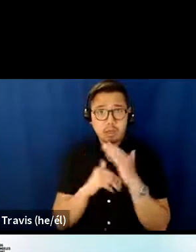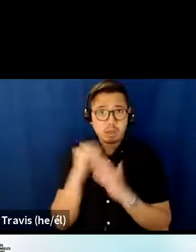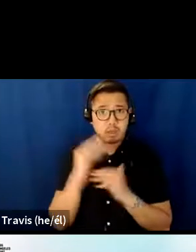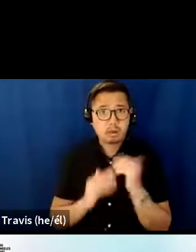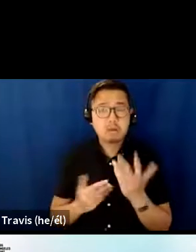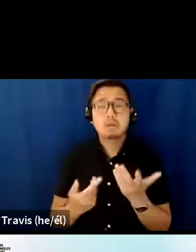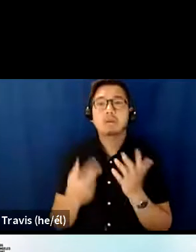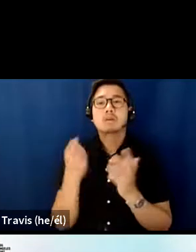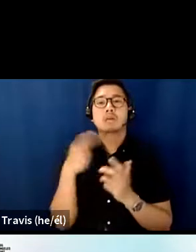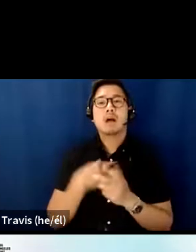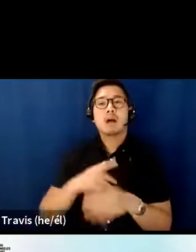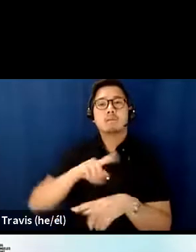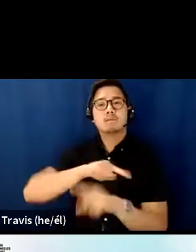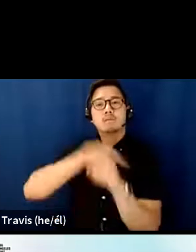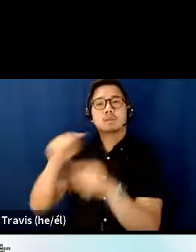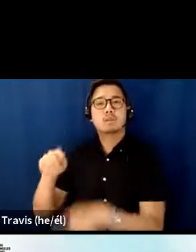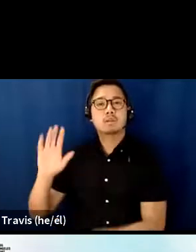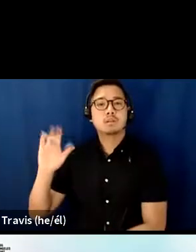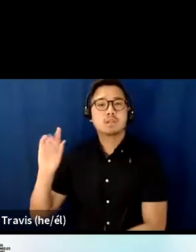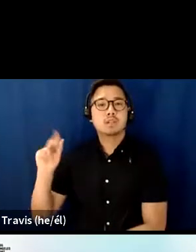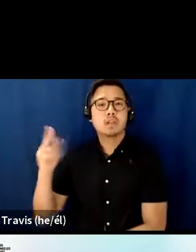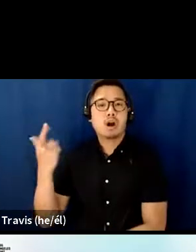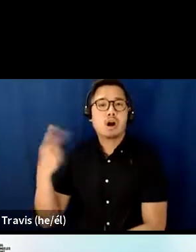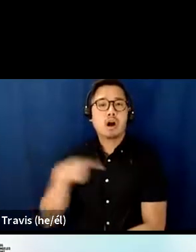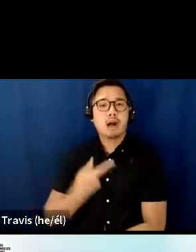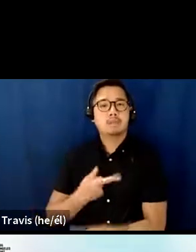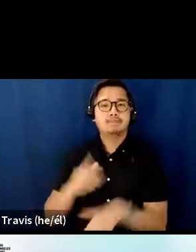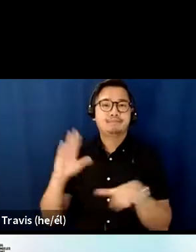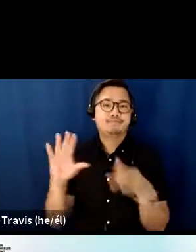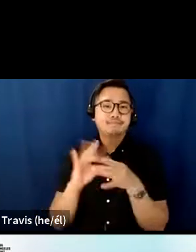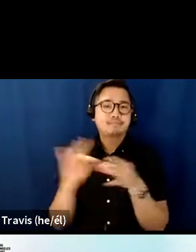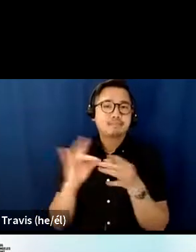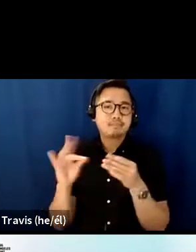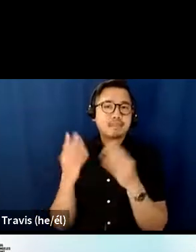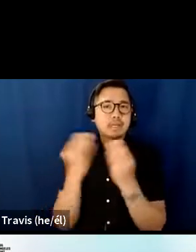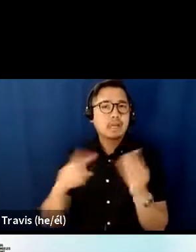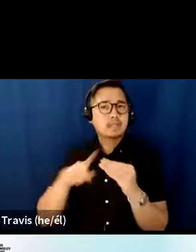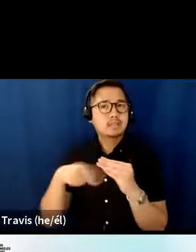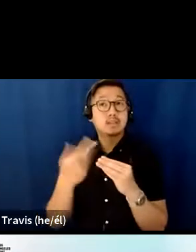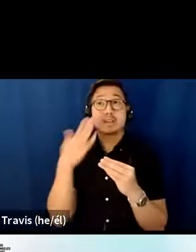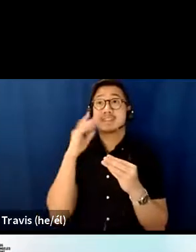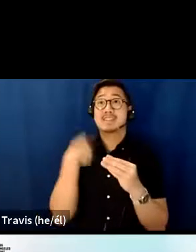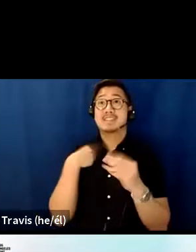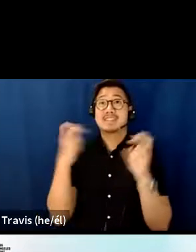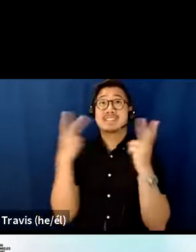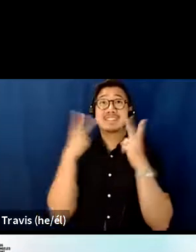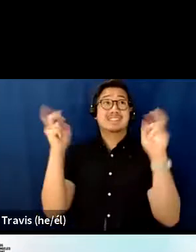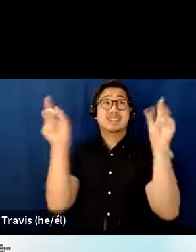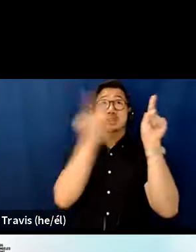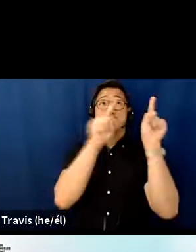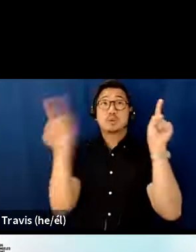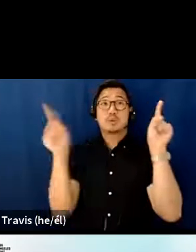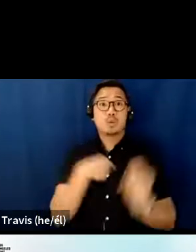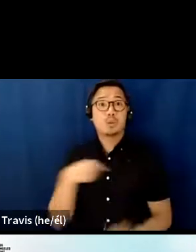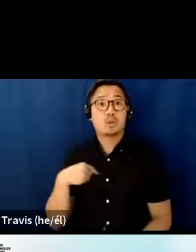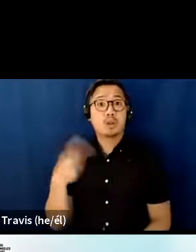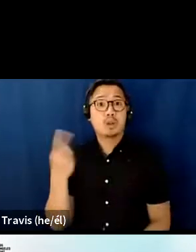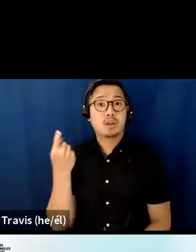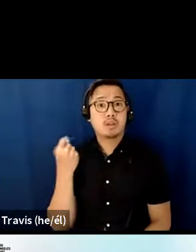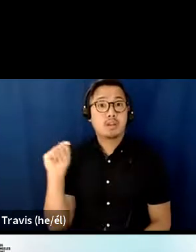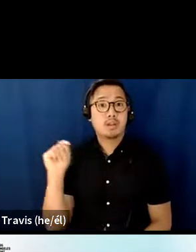City Hall, testified, you know, I had to remind them people about the quote right above their heads, we the people.